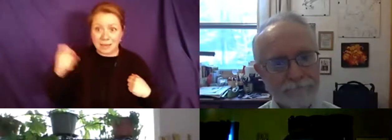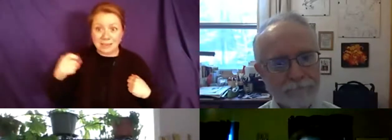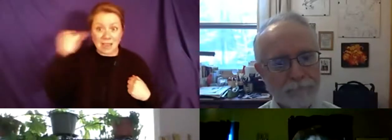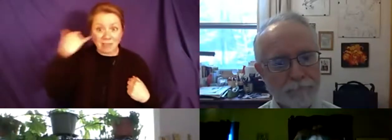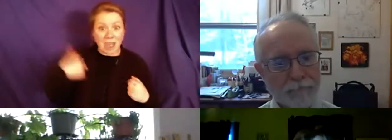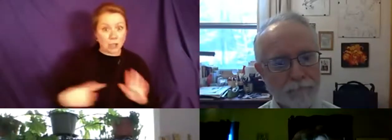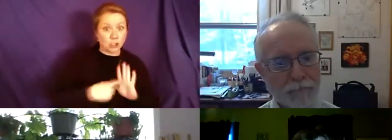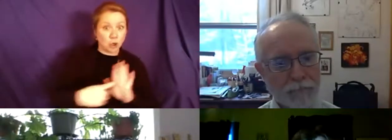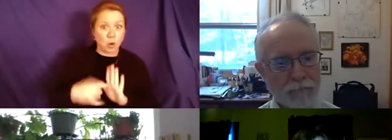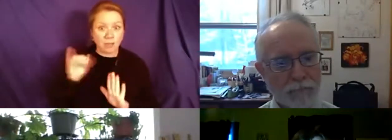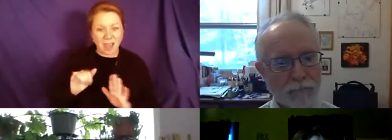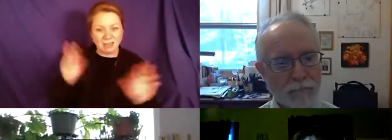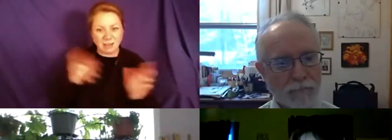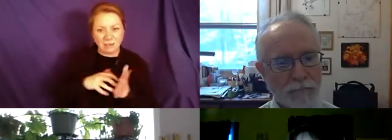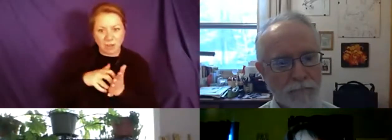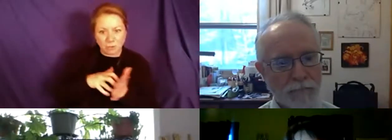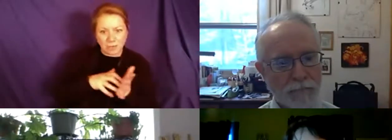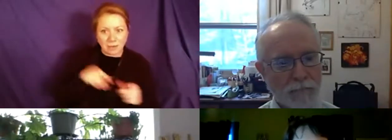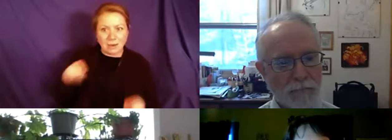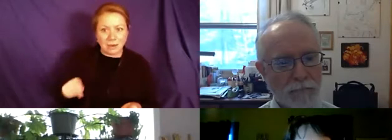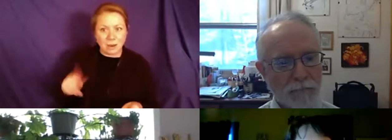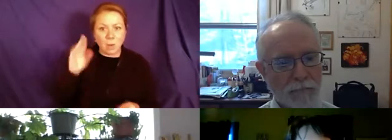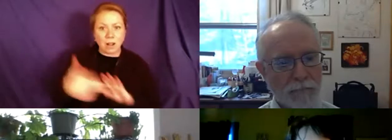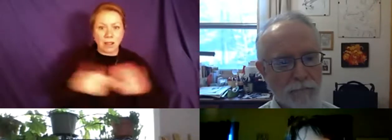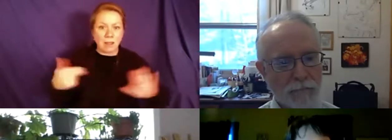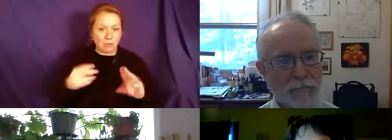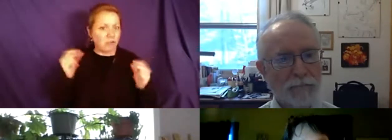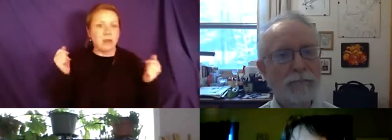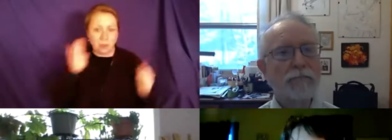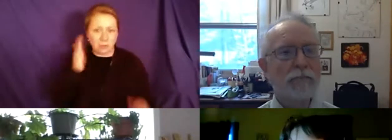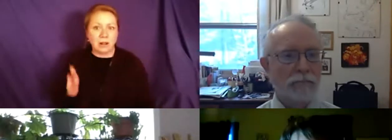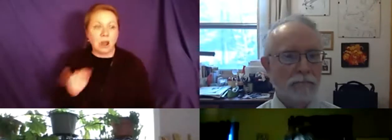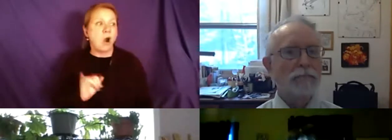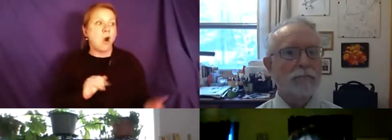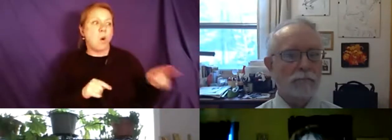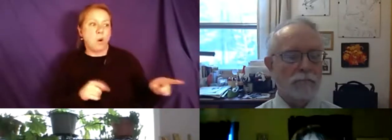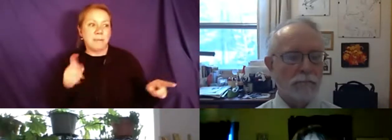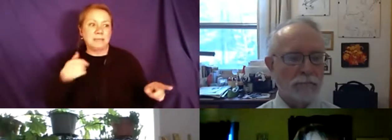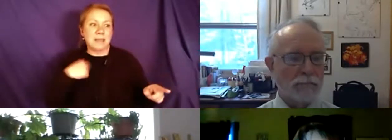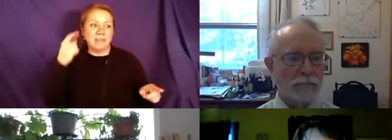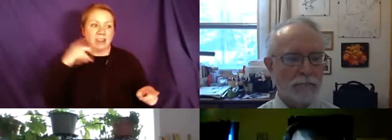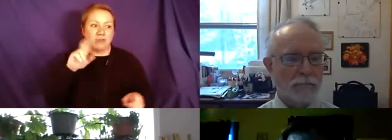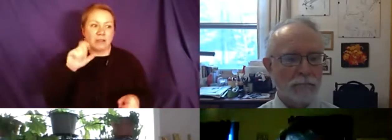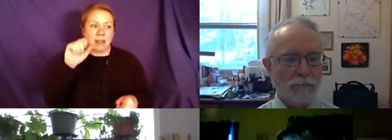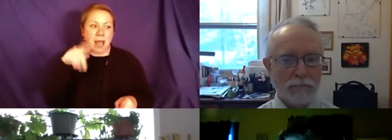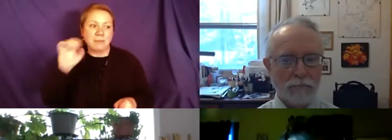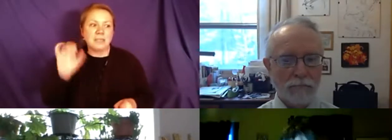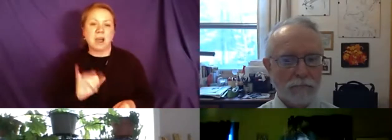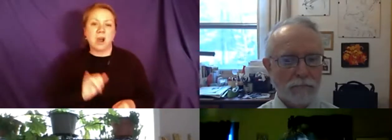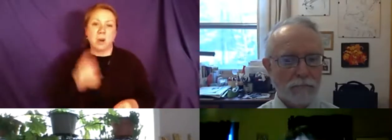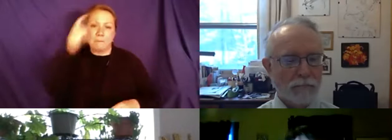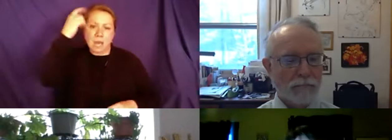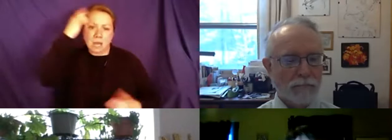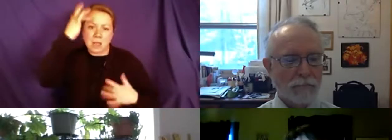showed that kind of same vulnerability, it would get labeled right away. Oh, she must be having a relapse. Oh, it must be her mental